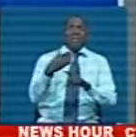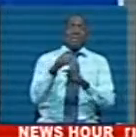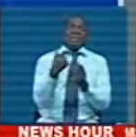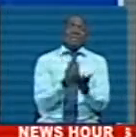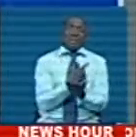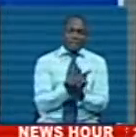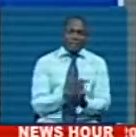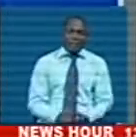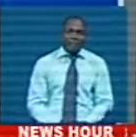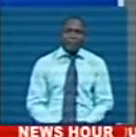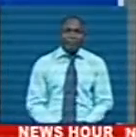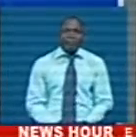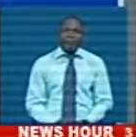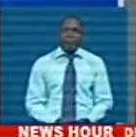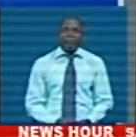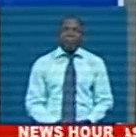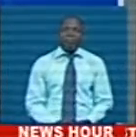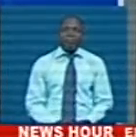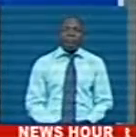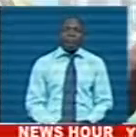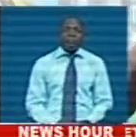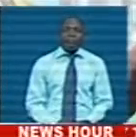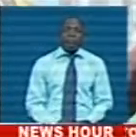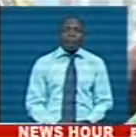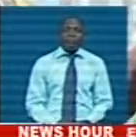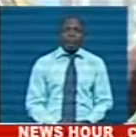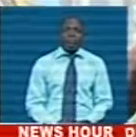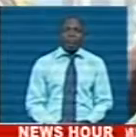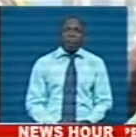host country, Australia, by false pretenses.